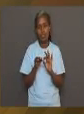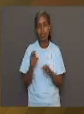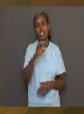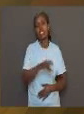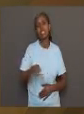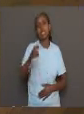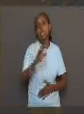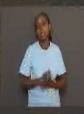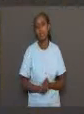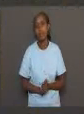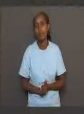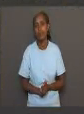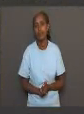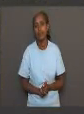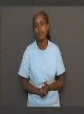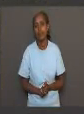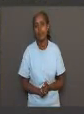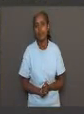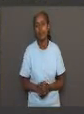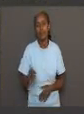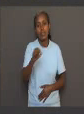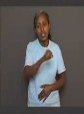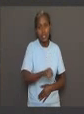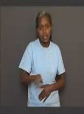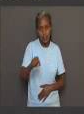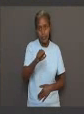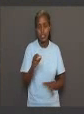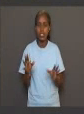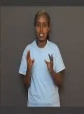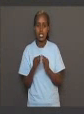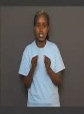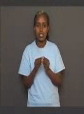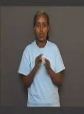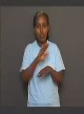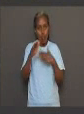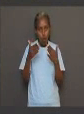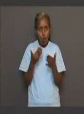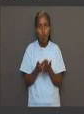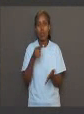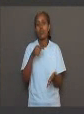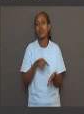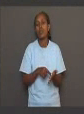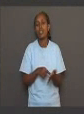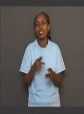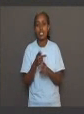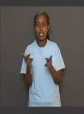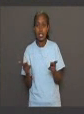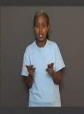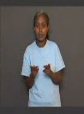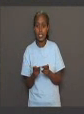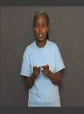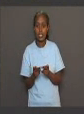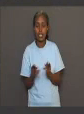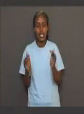circle. A sphere is a set of all points in space